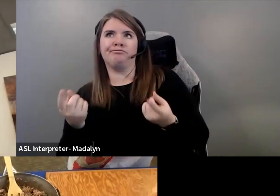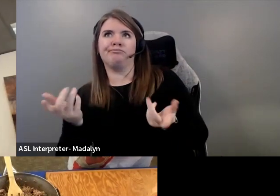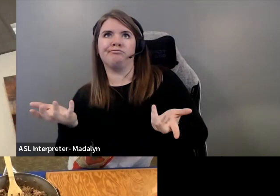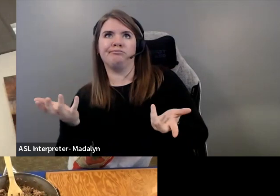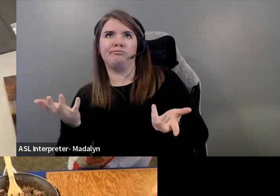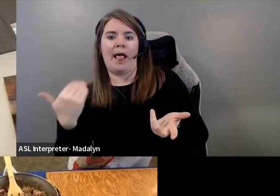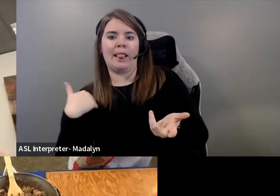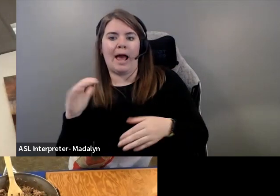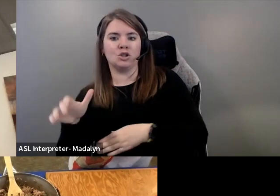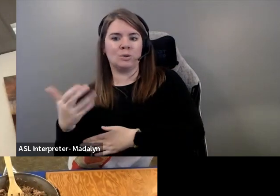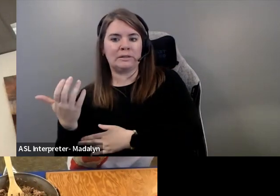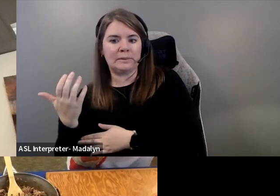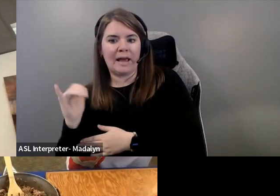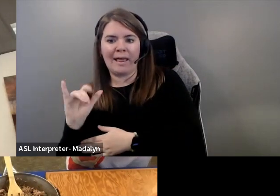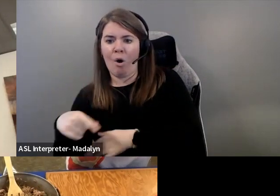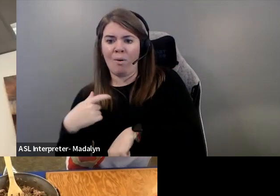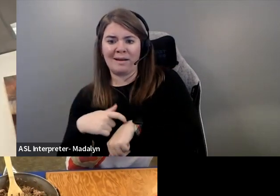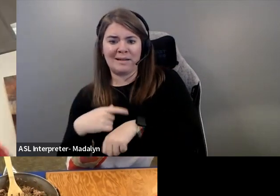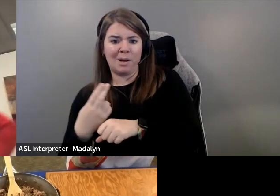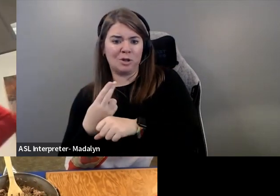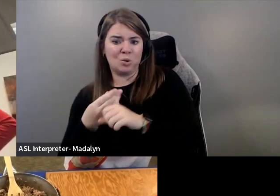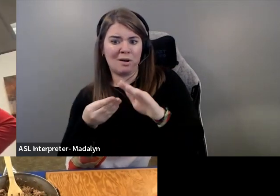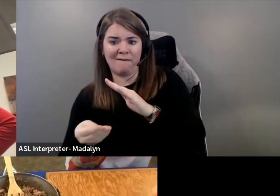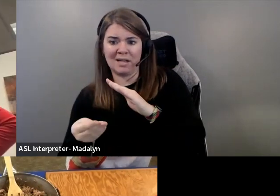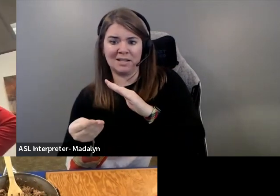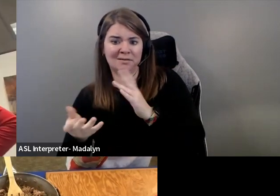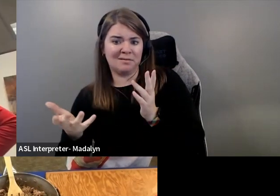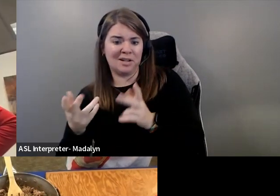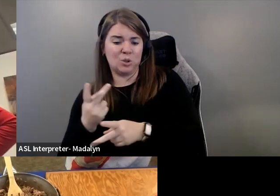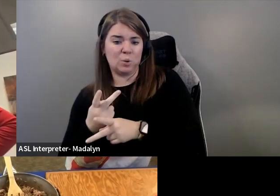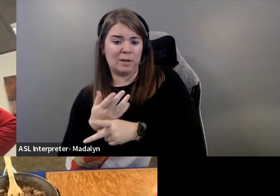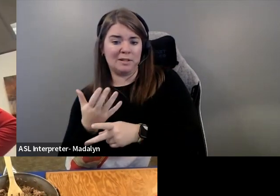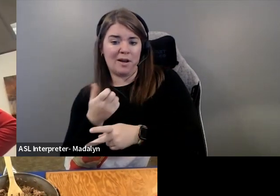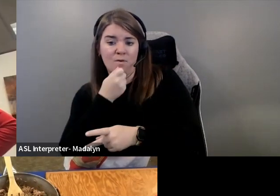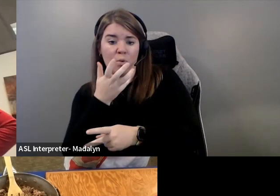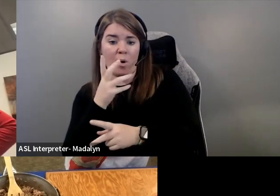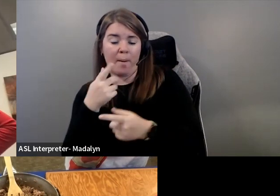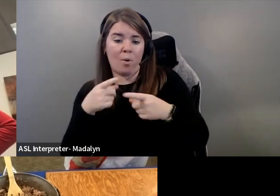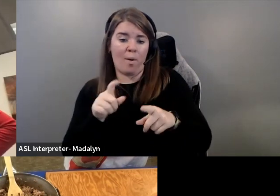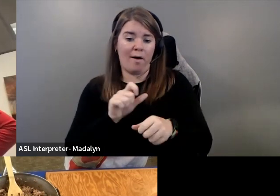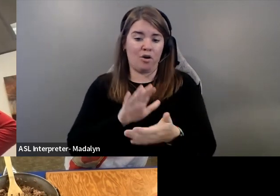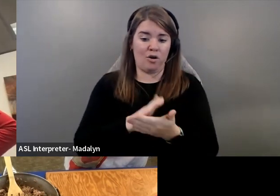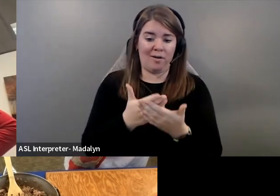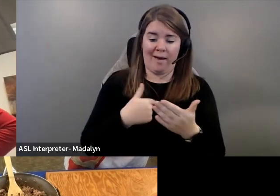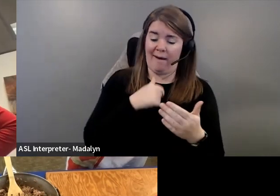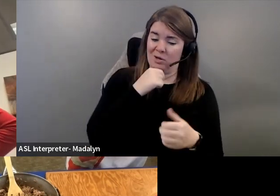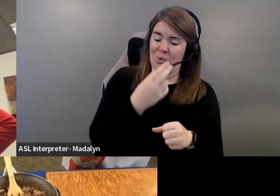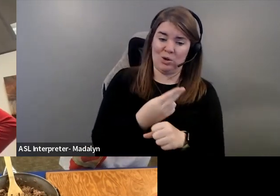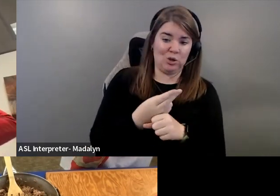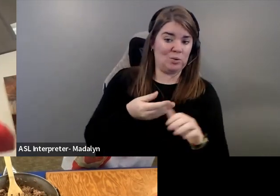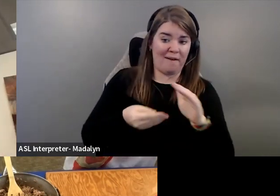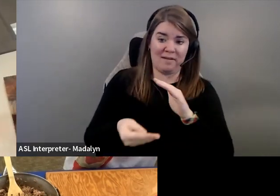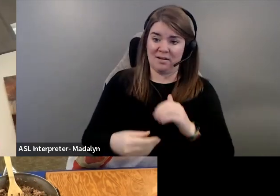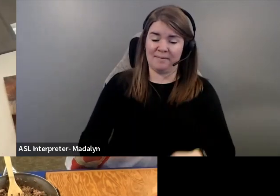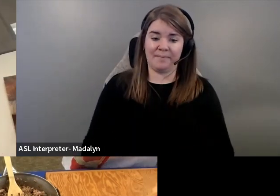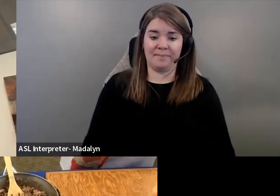last Christmas. That's the only time we use the oven, is to keep things warm while we're making other stuff. I don't use my oven. So And